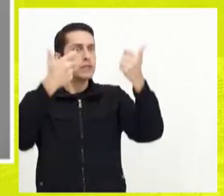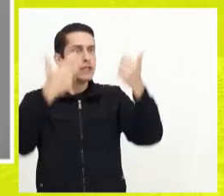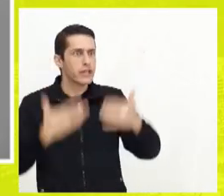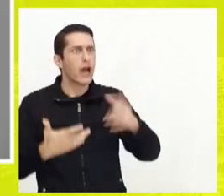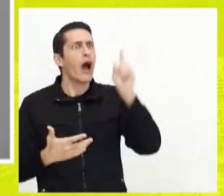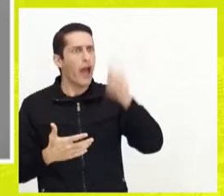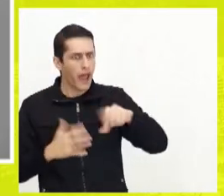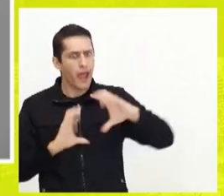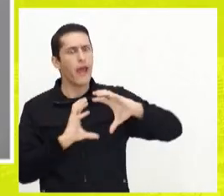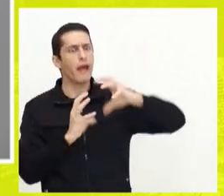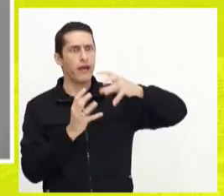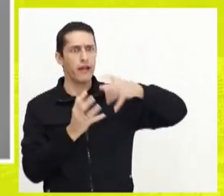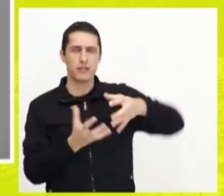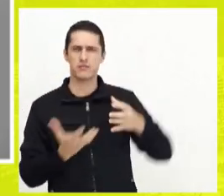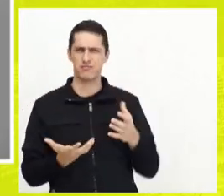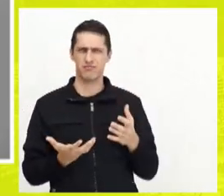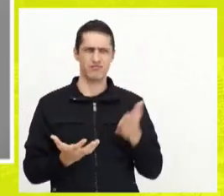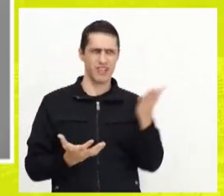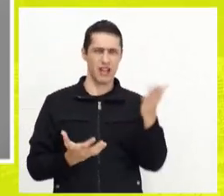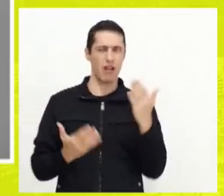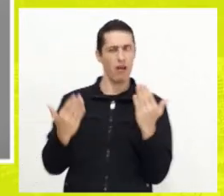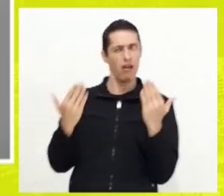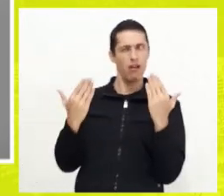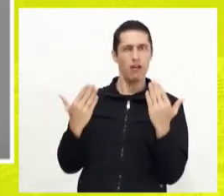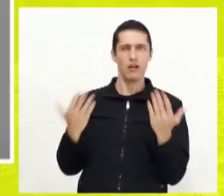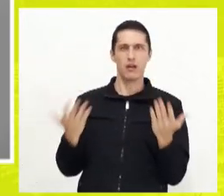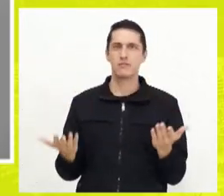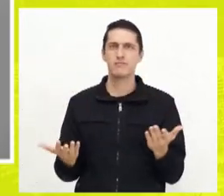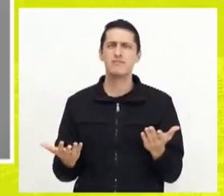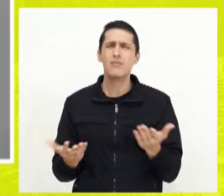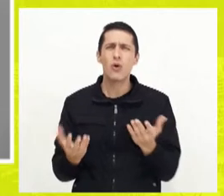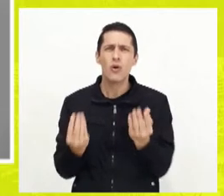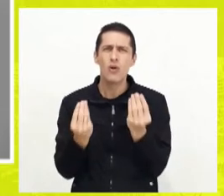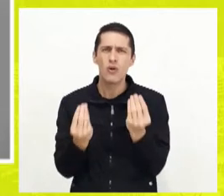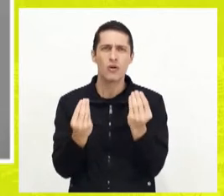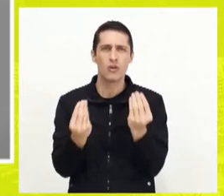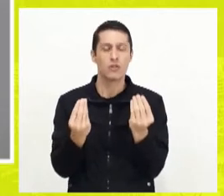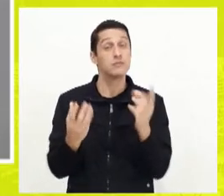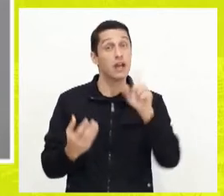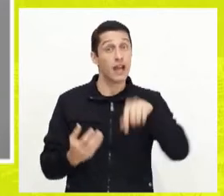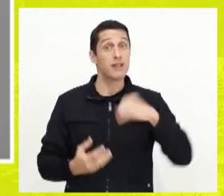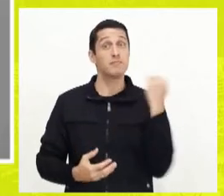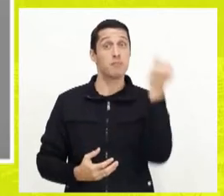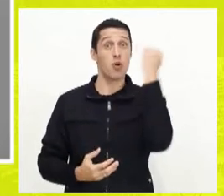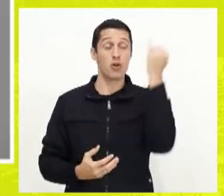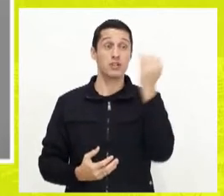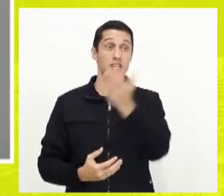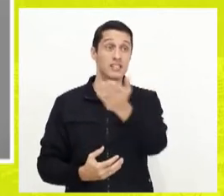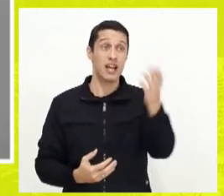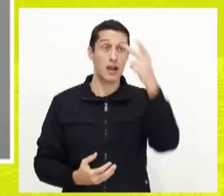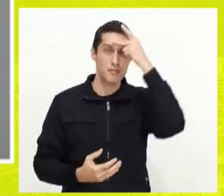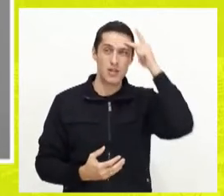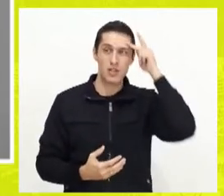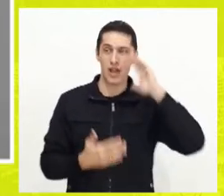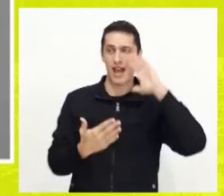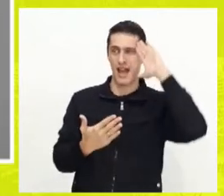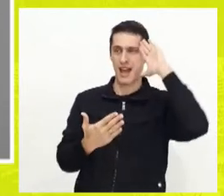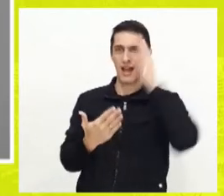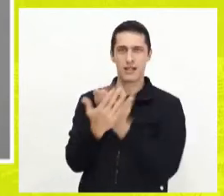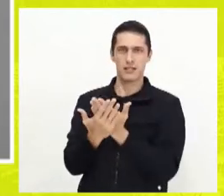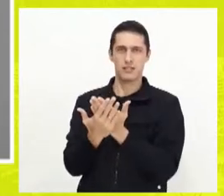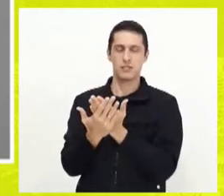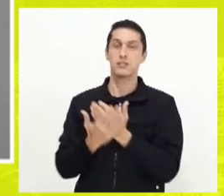things uh get a a a tone of truth through